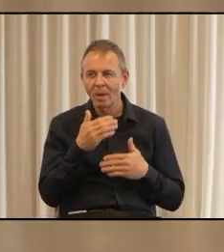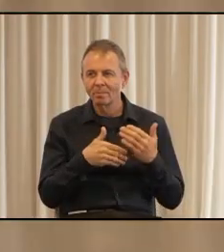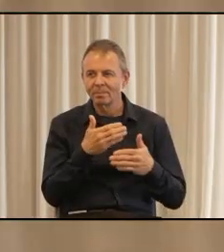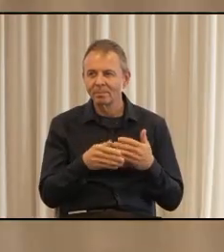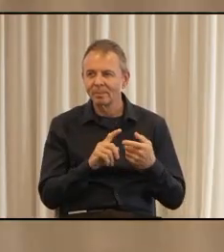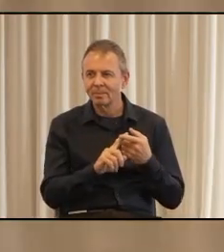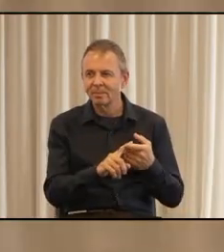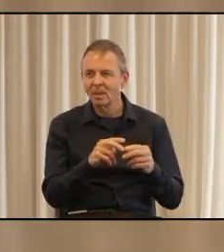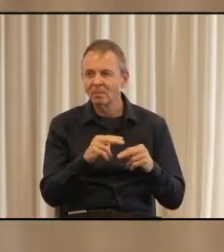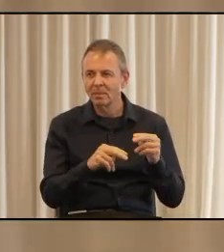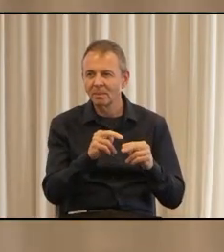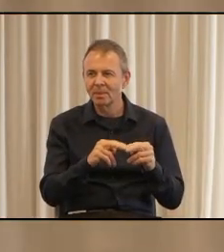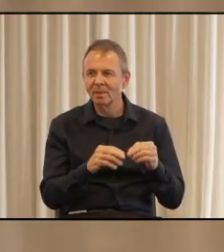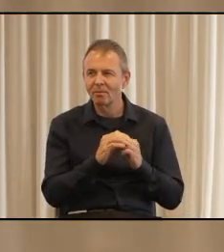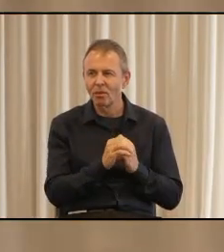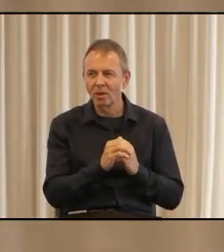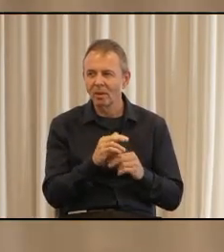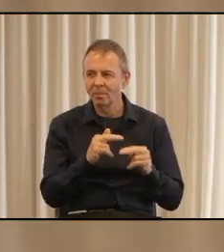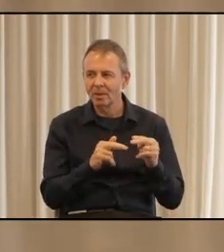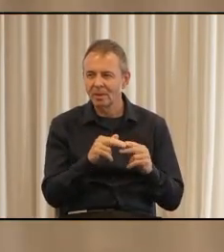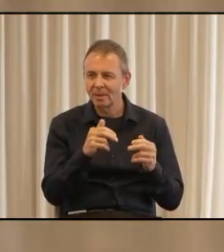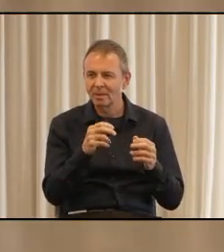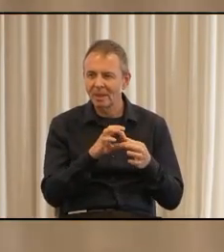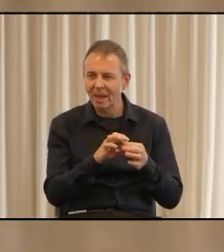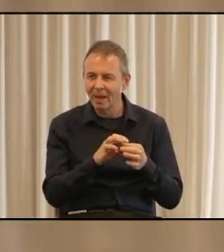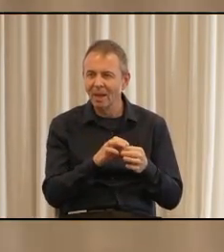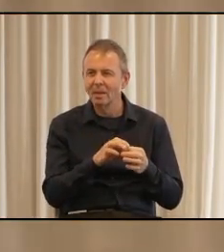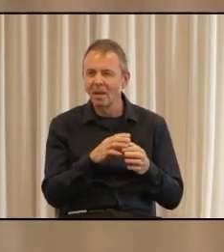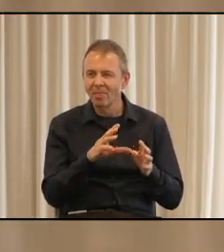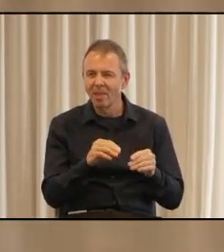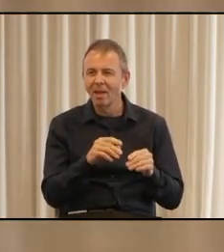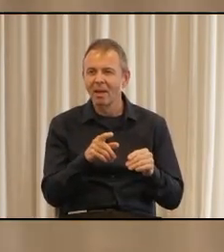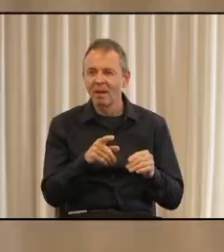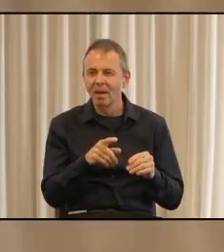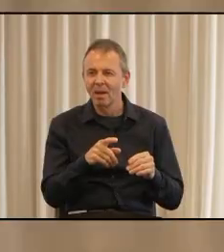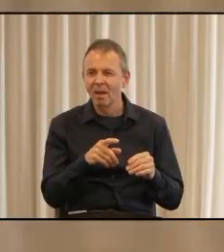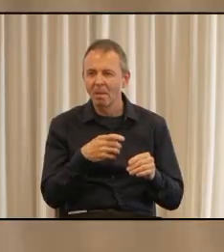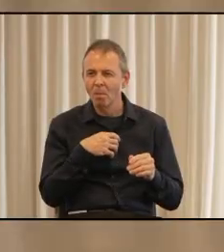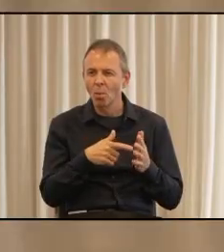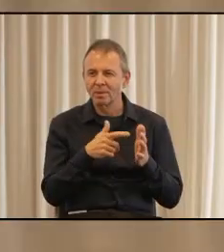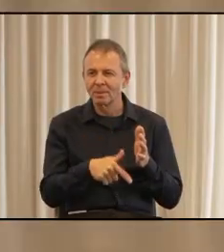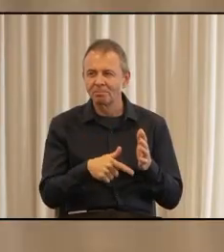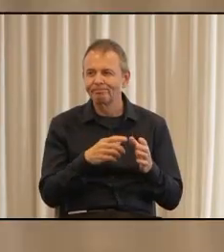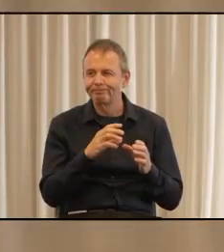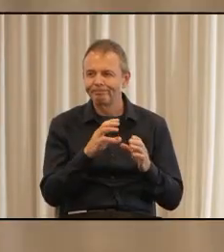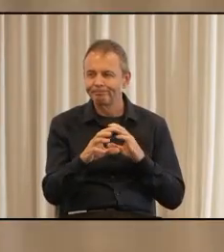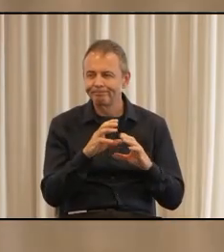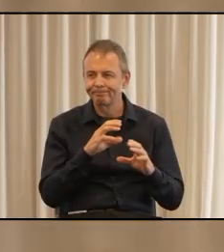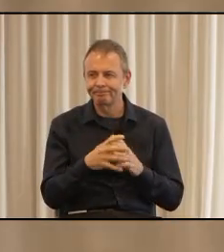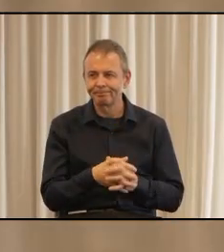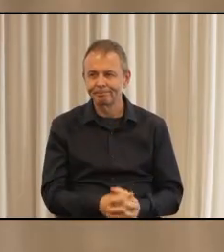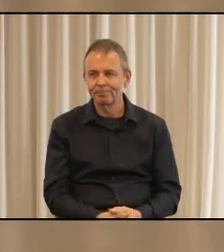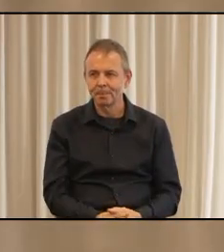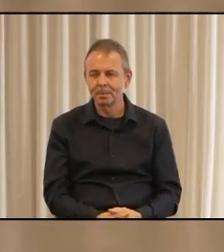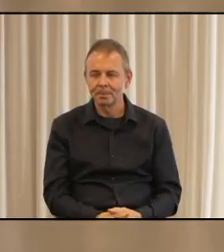that's when the friendships and the connections and, oh, I know you and I know you love cats and how you're going with your new design, that's when those conversations start to